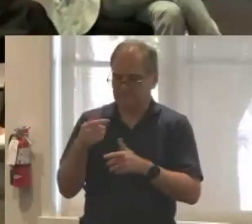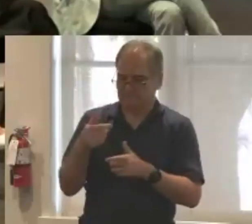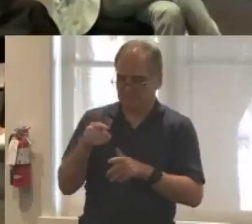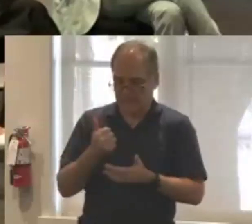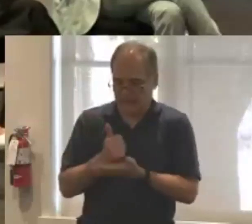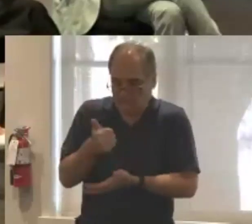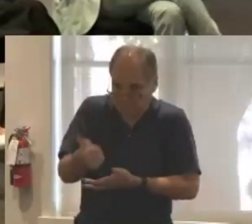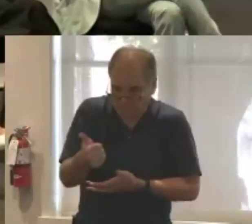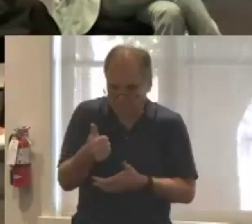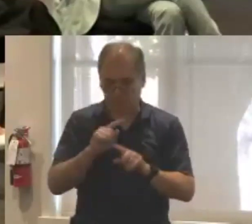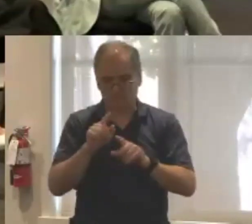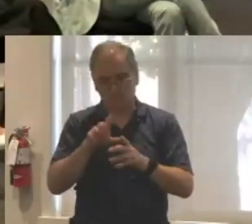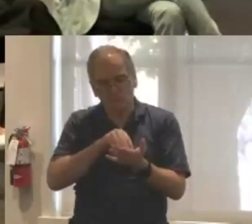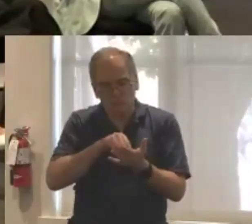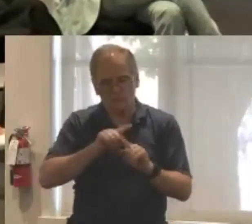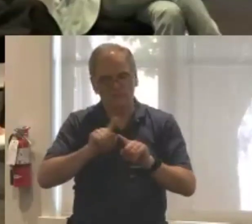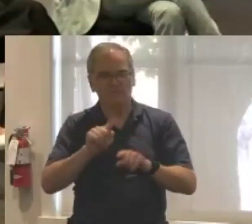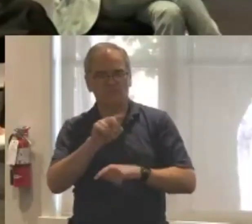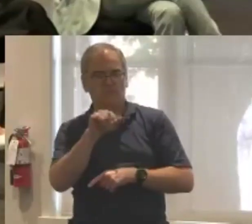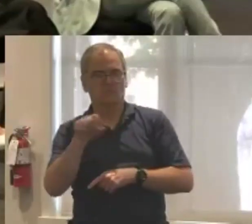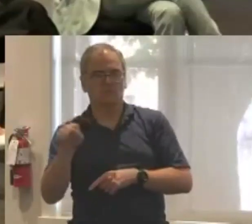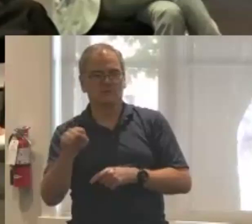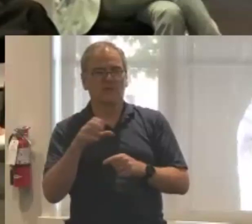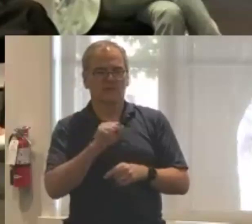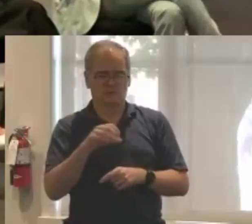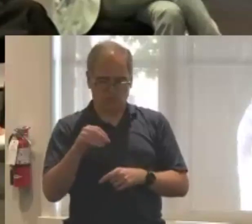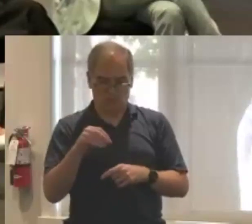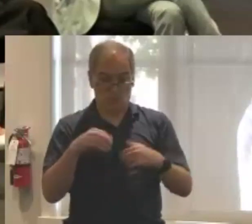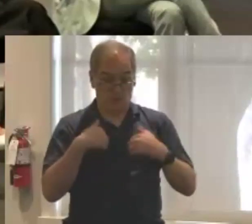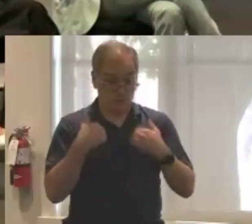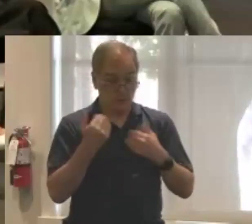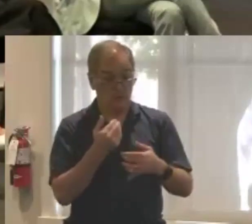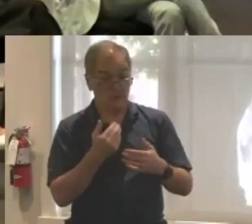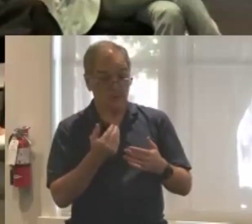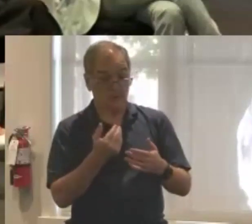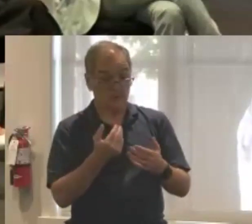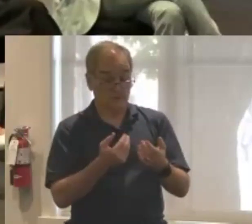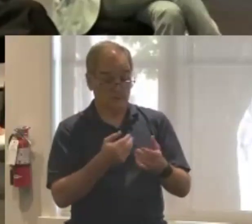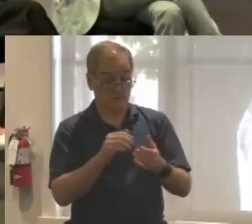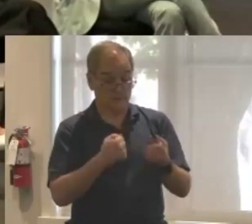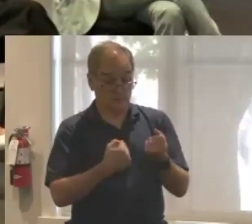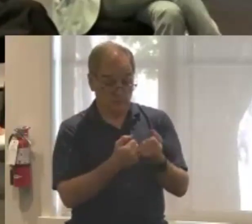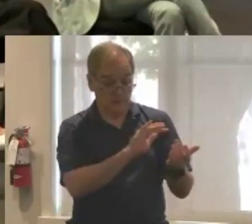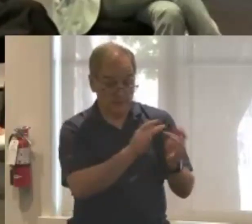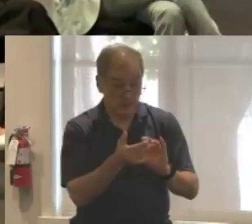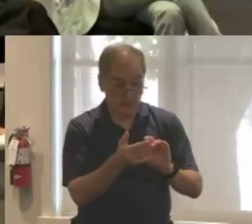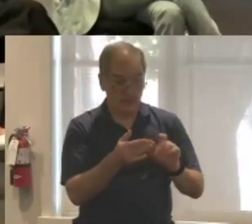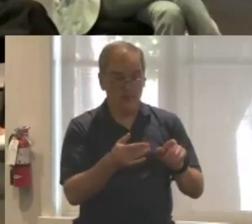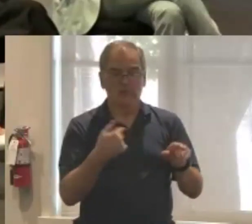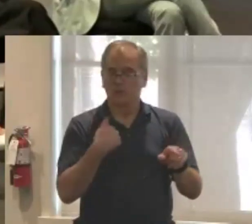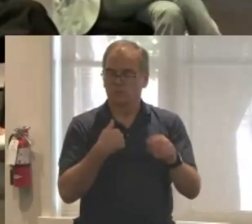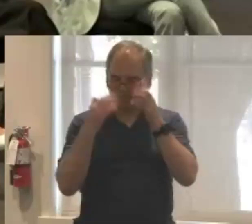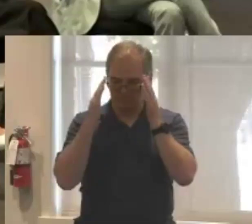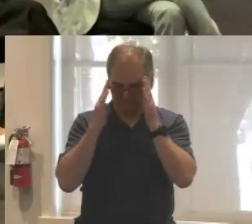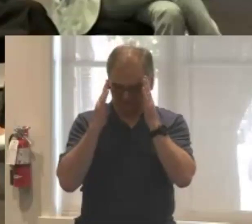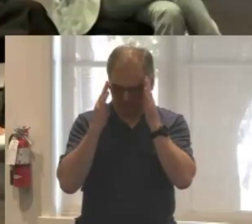foster a sense of community and belonging, giving newcomer youth and supportive network peers. And of course, lastly, we provide referrals to additional